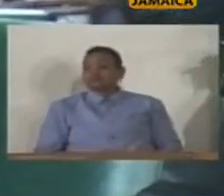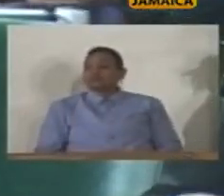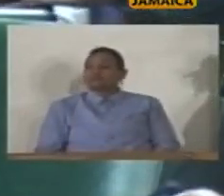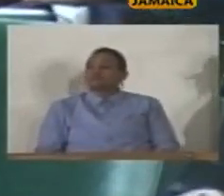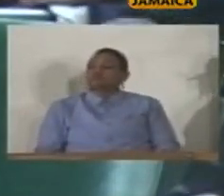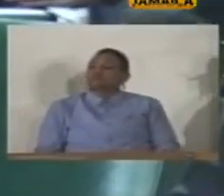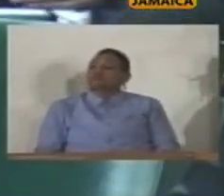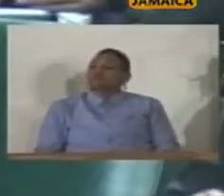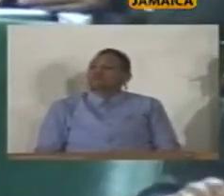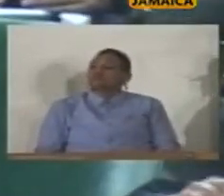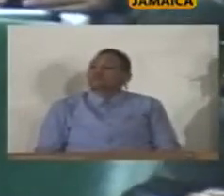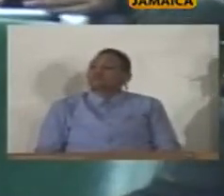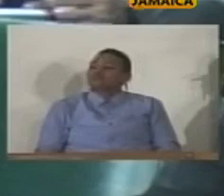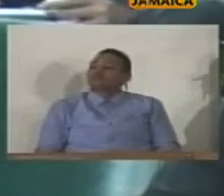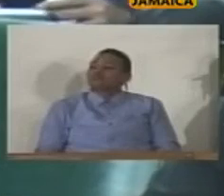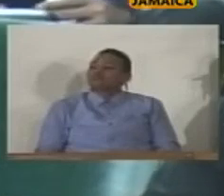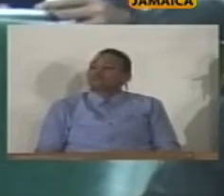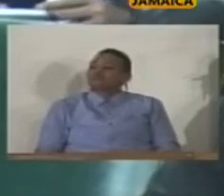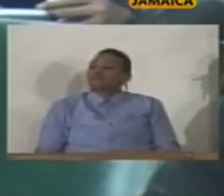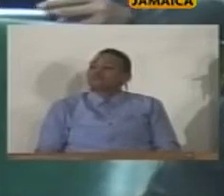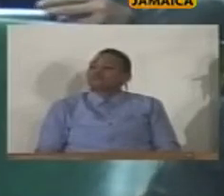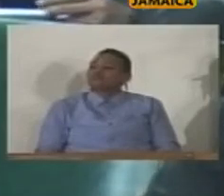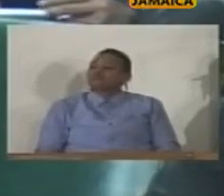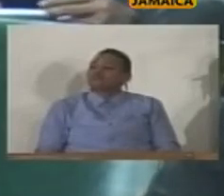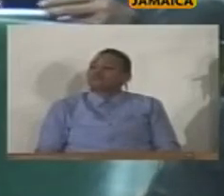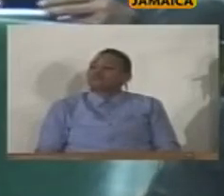design registration